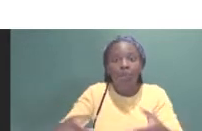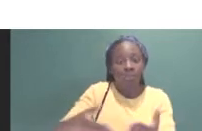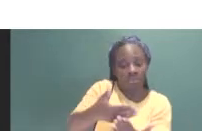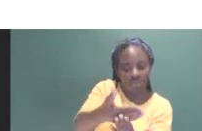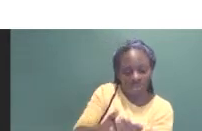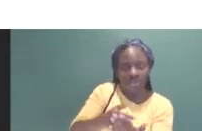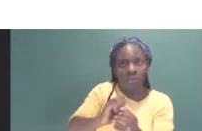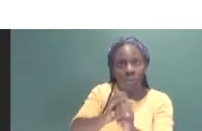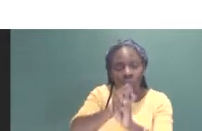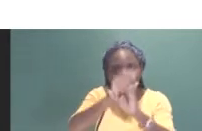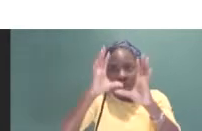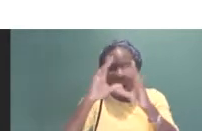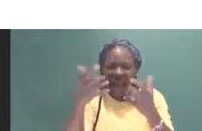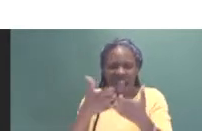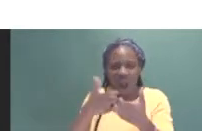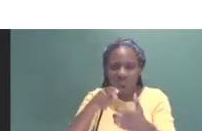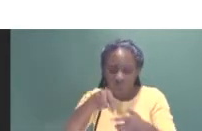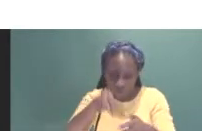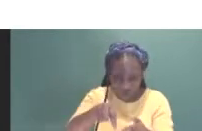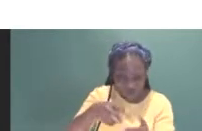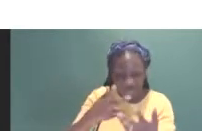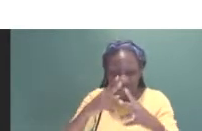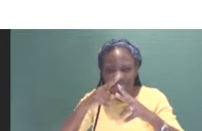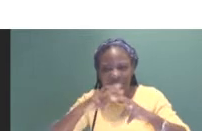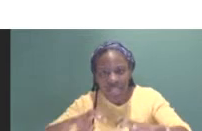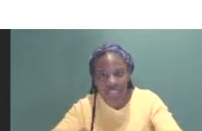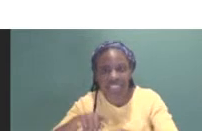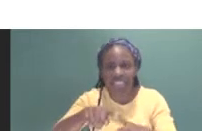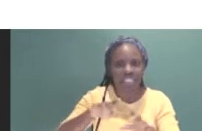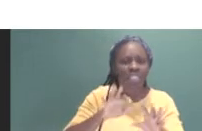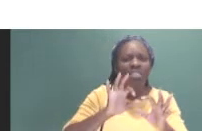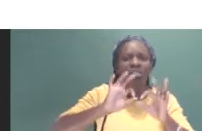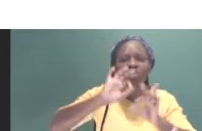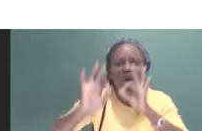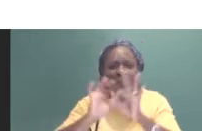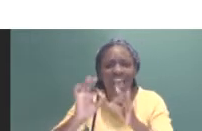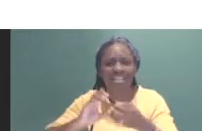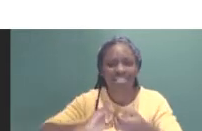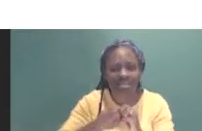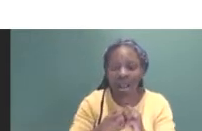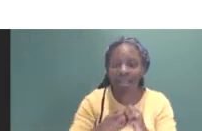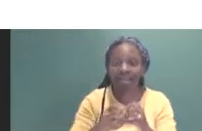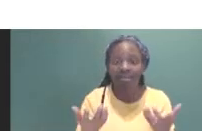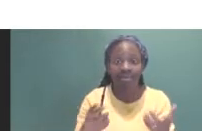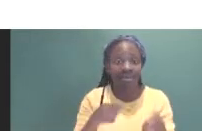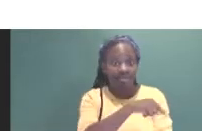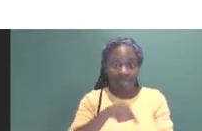conceptualizing the study and designing the survey and what have you.